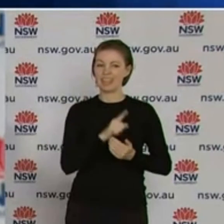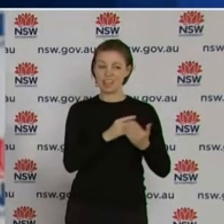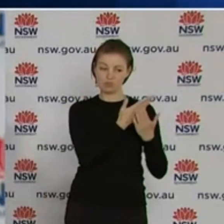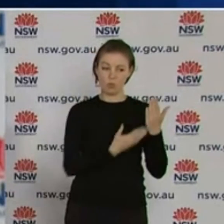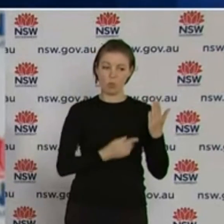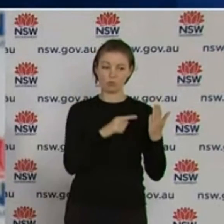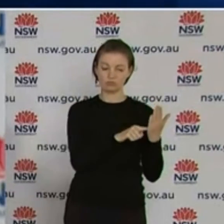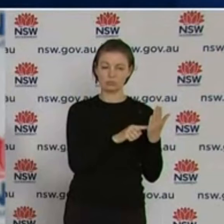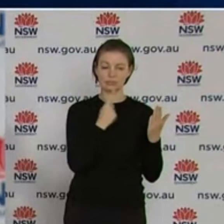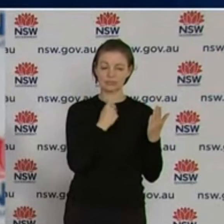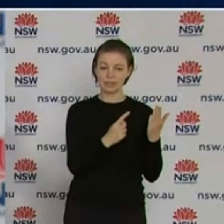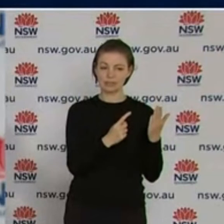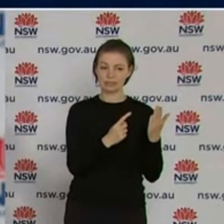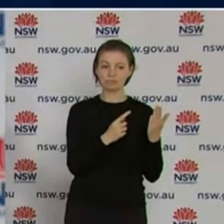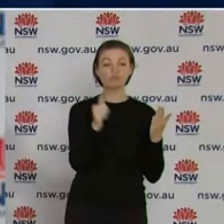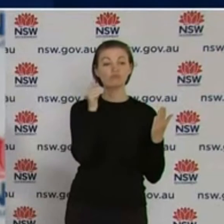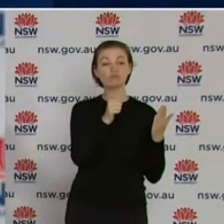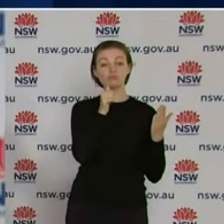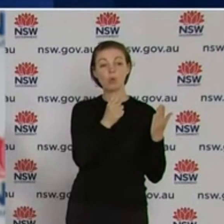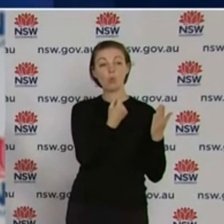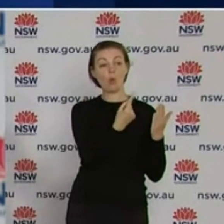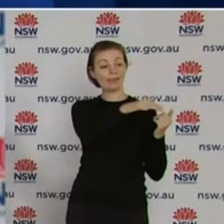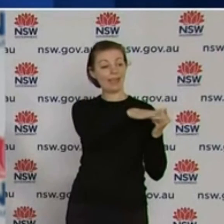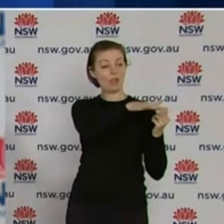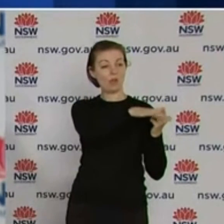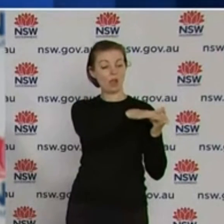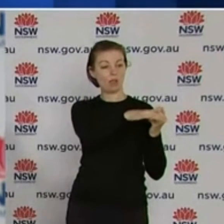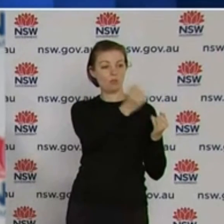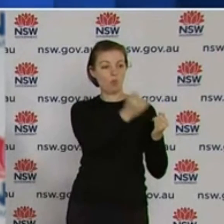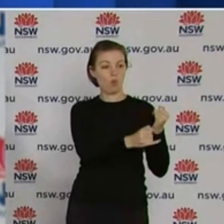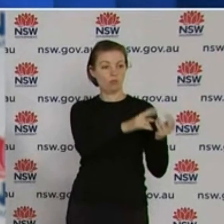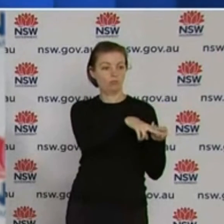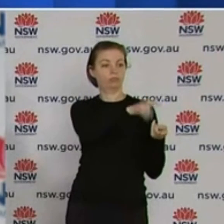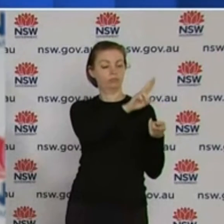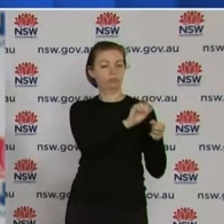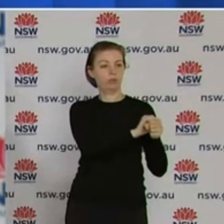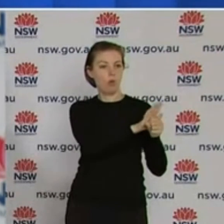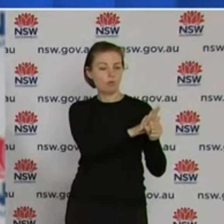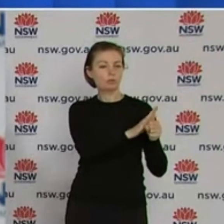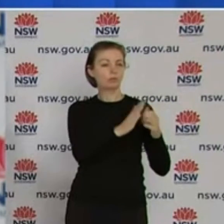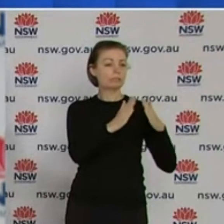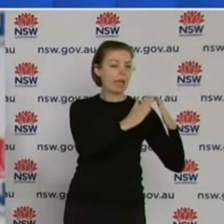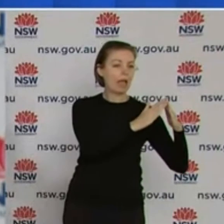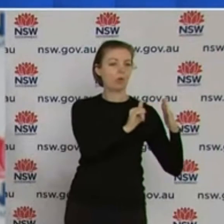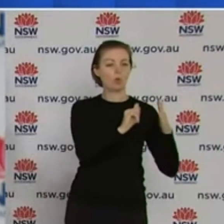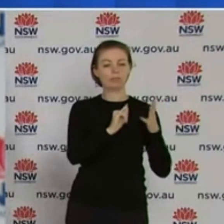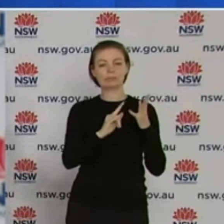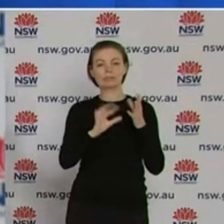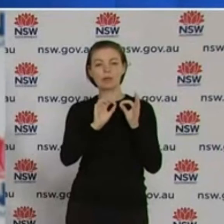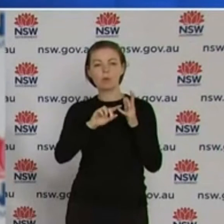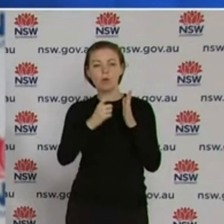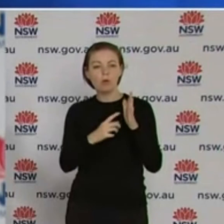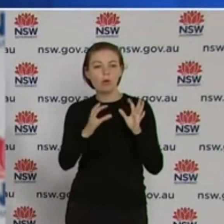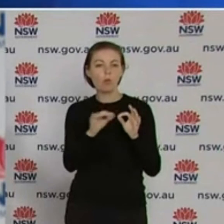of occasions, if there is a particular town or a particular community or a particular region or a suburb which still has